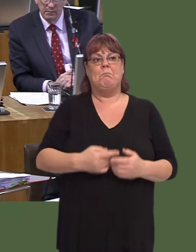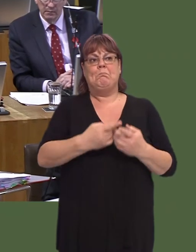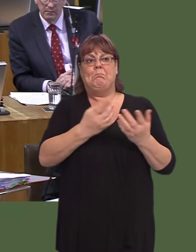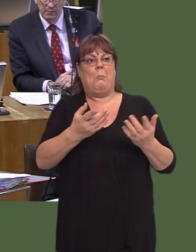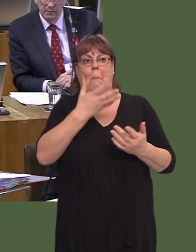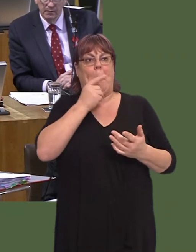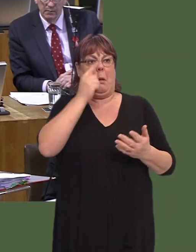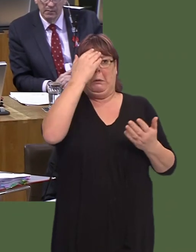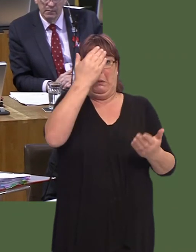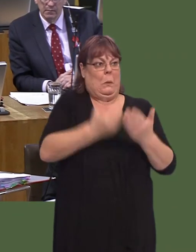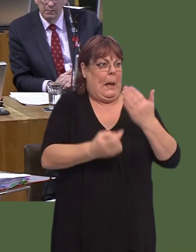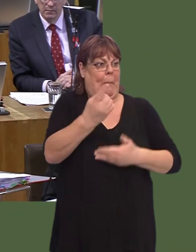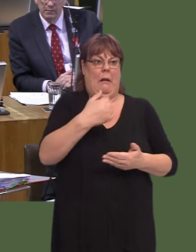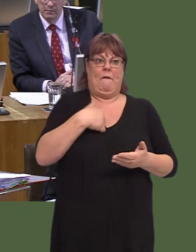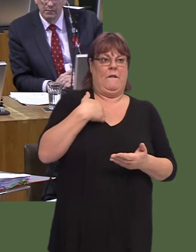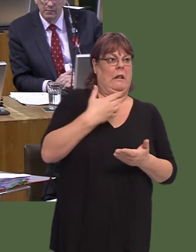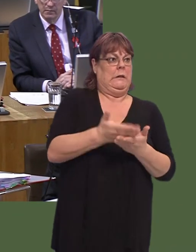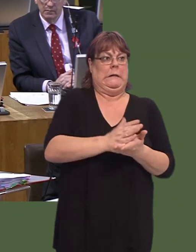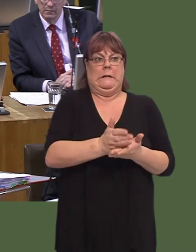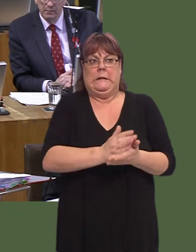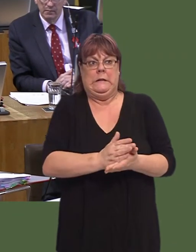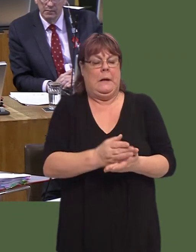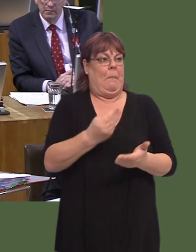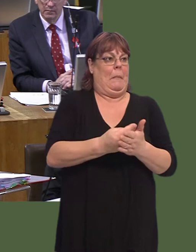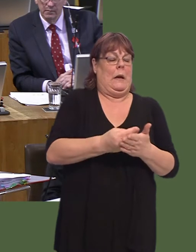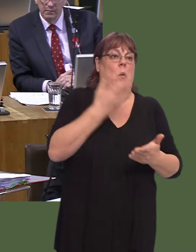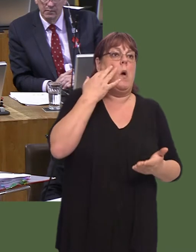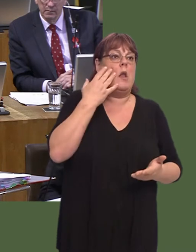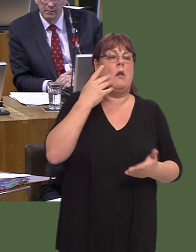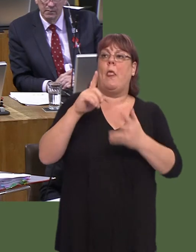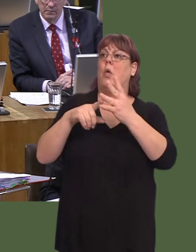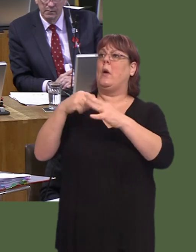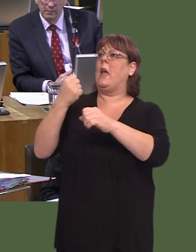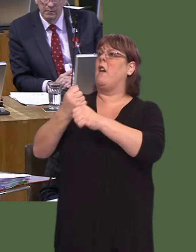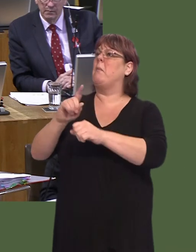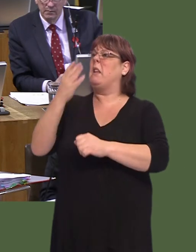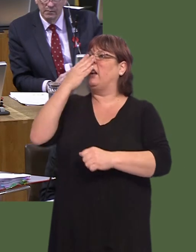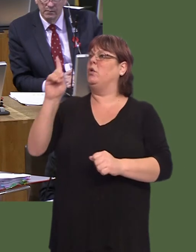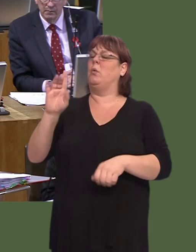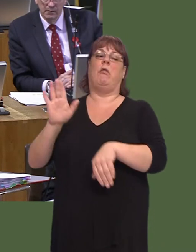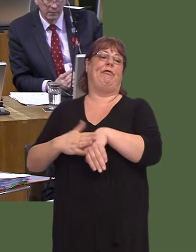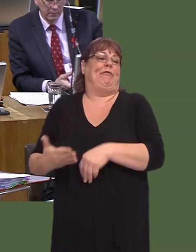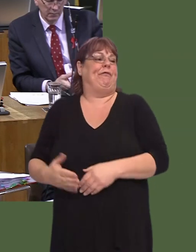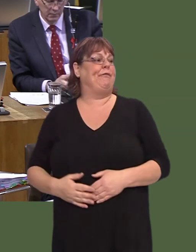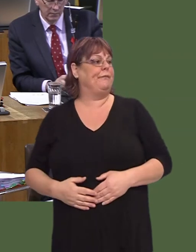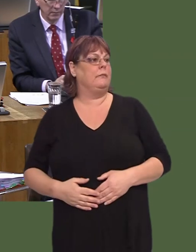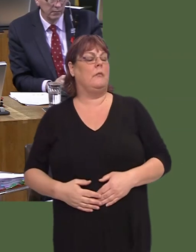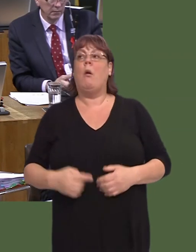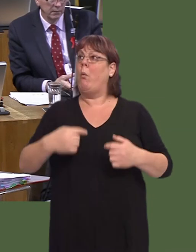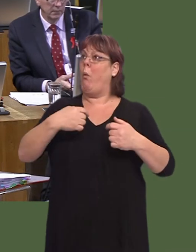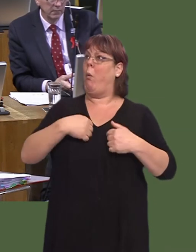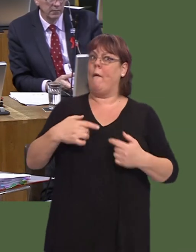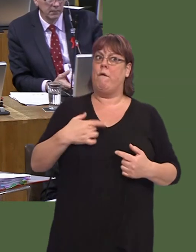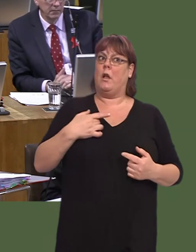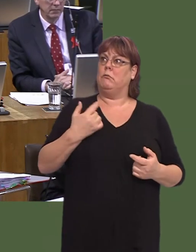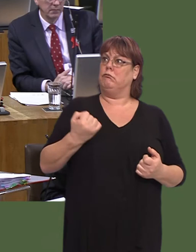are left in a situation of uncertainty. And we know that the UK government's response to all this is, who cares? Who cares, pretty much? Well,